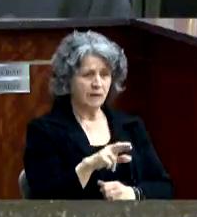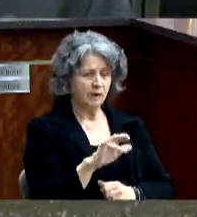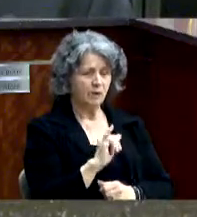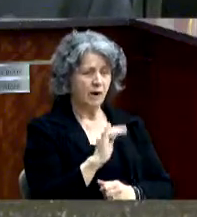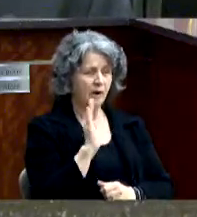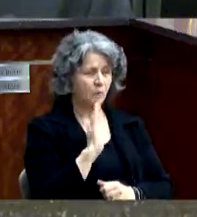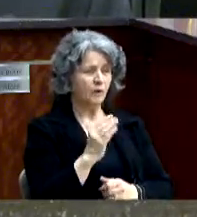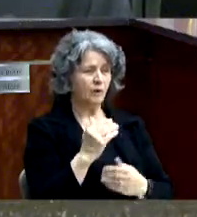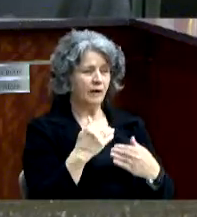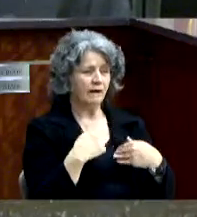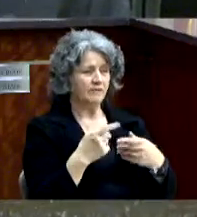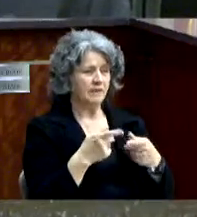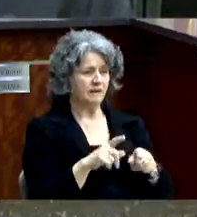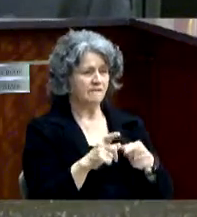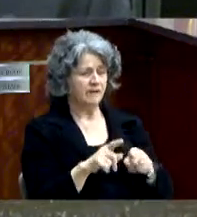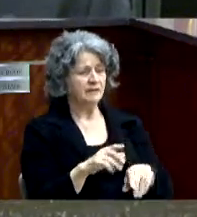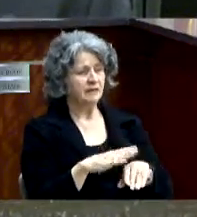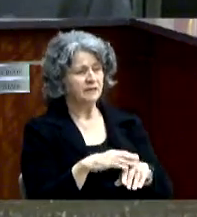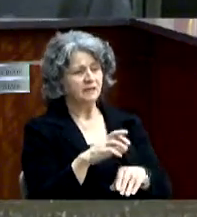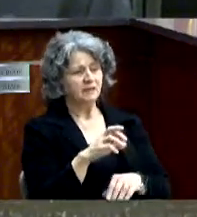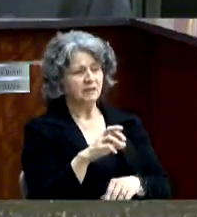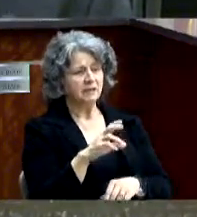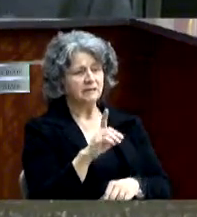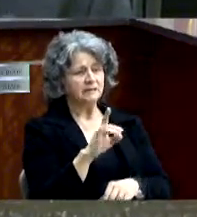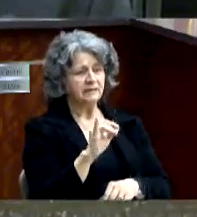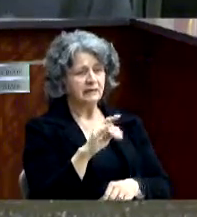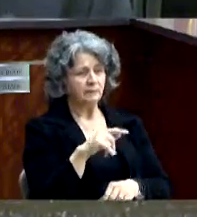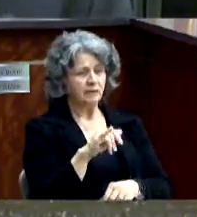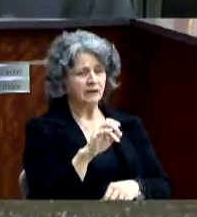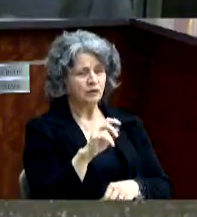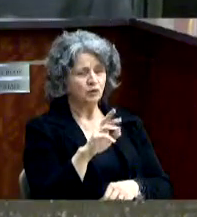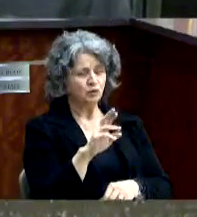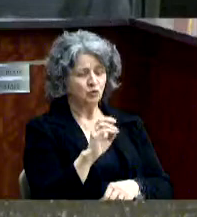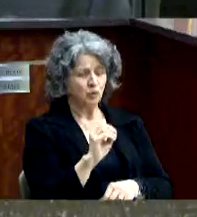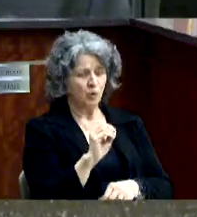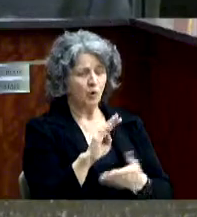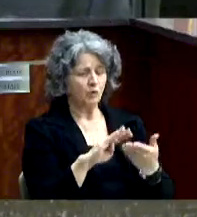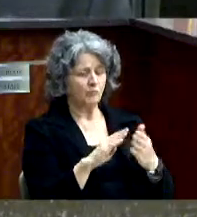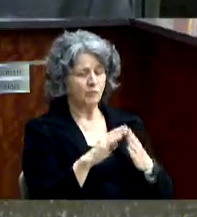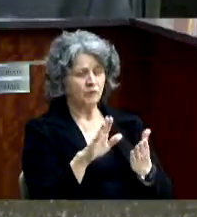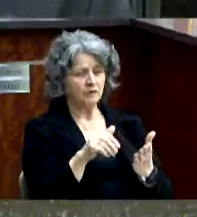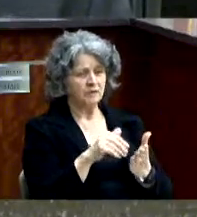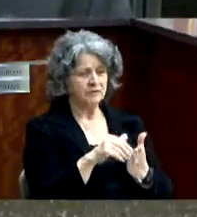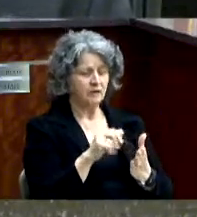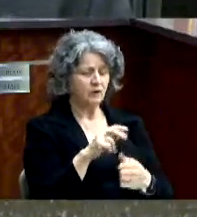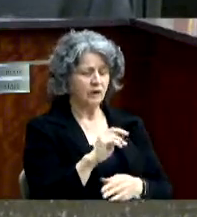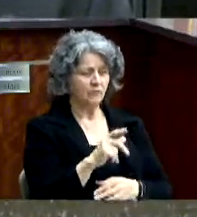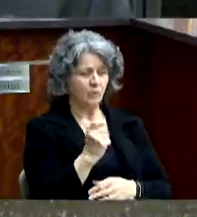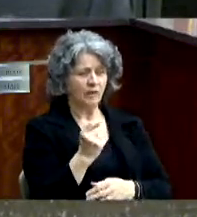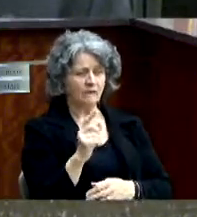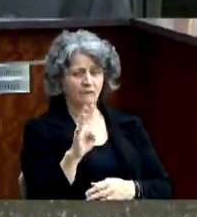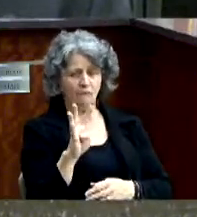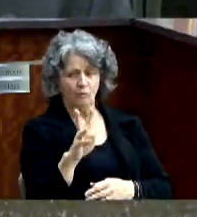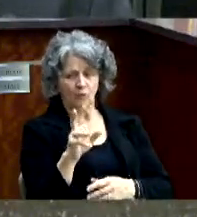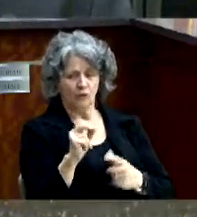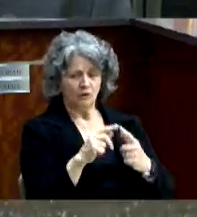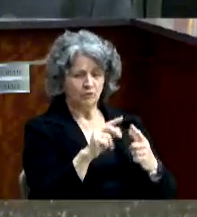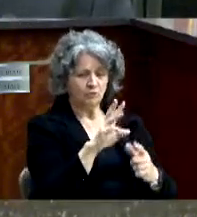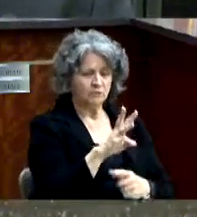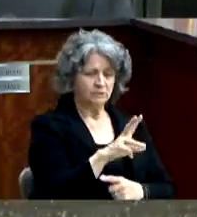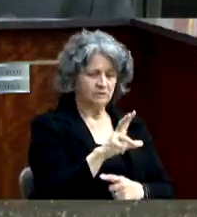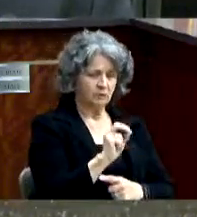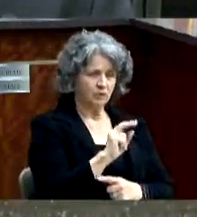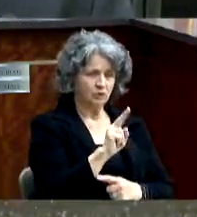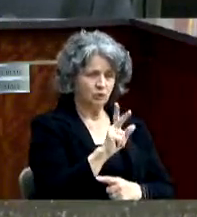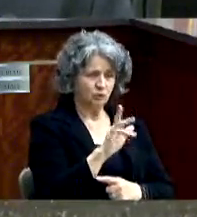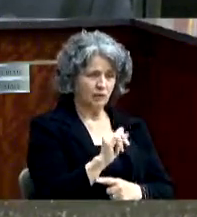the event, and it'll be held at the Robert J. DePietro Community Center on April the 11th from 4:30 to 6:30. It's usually a Monday before